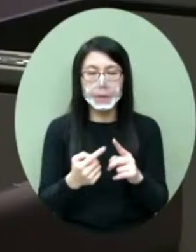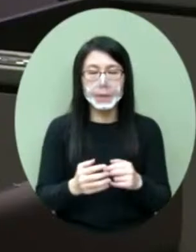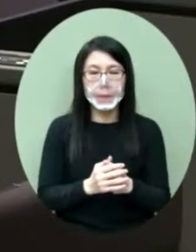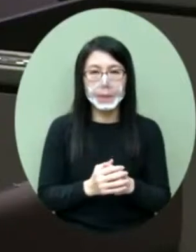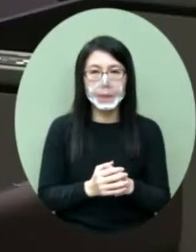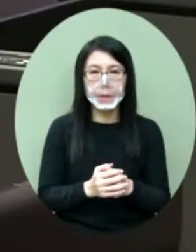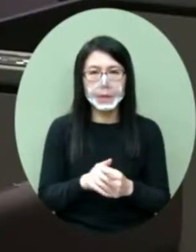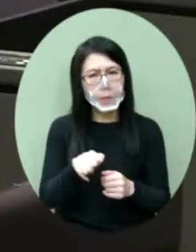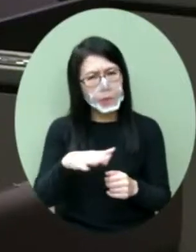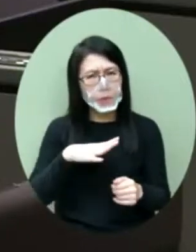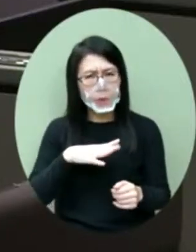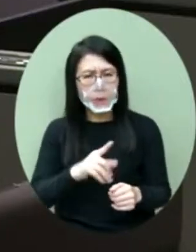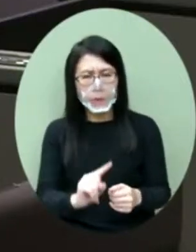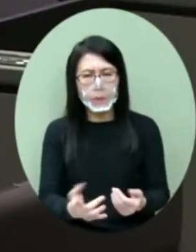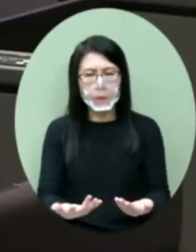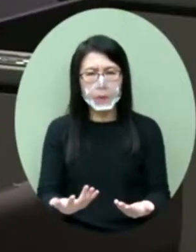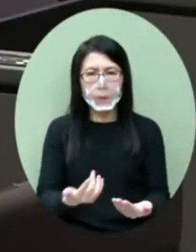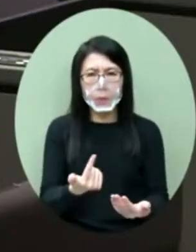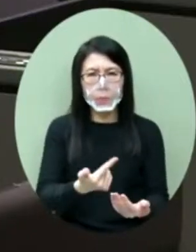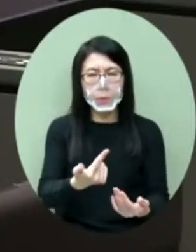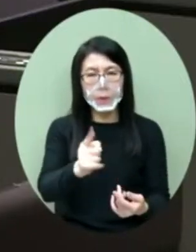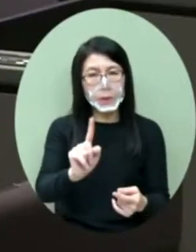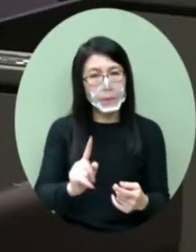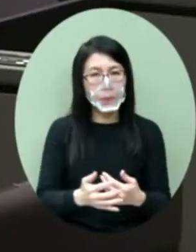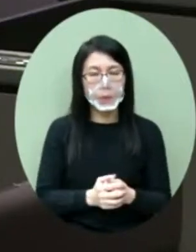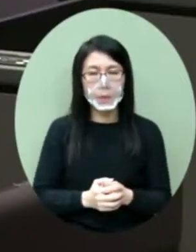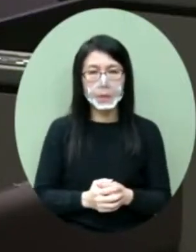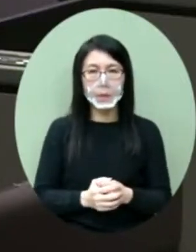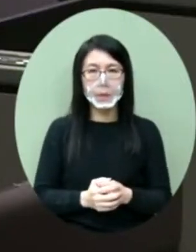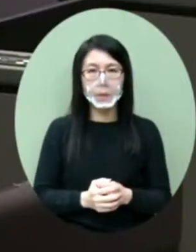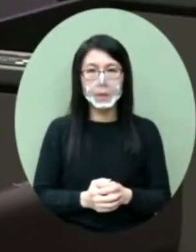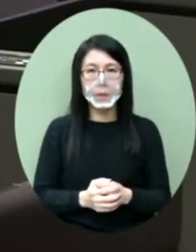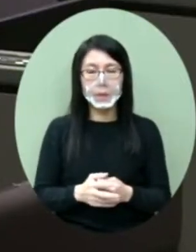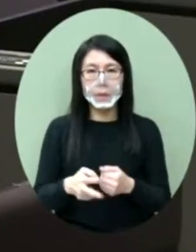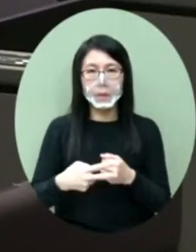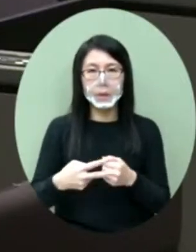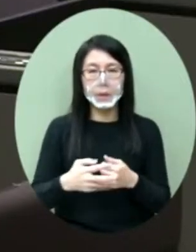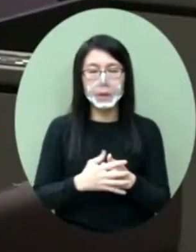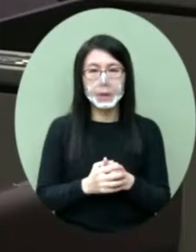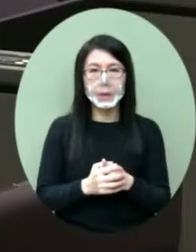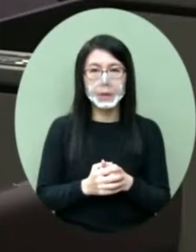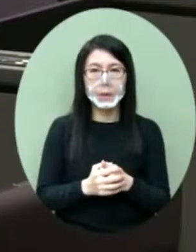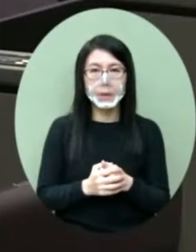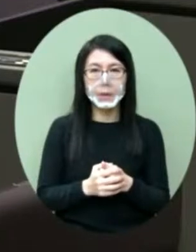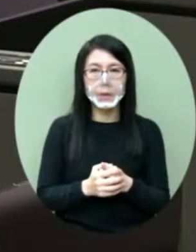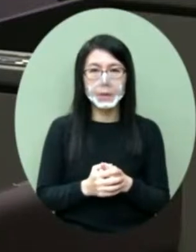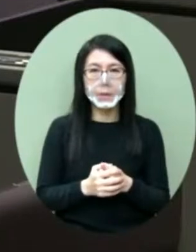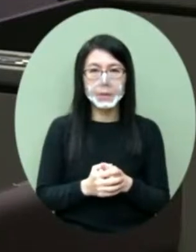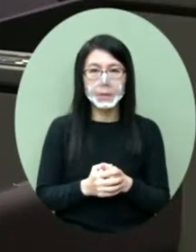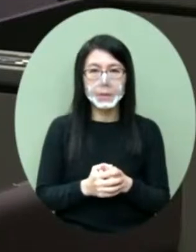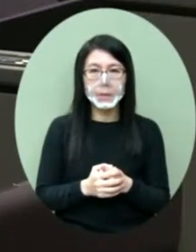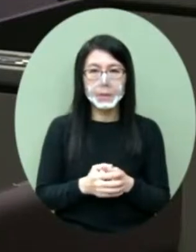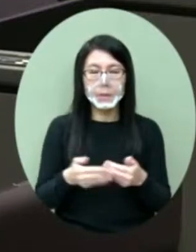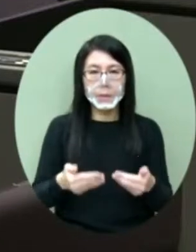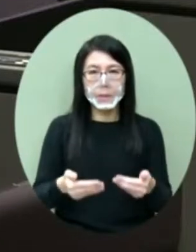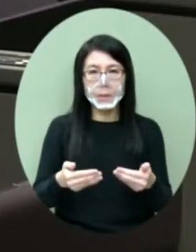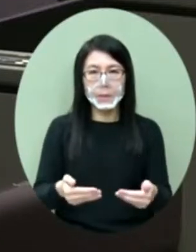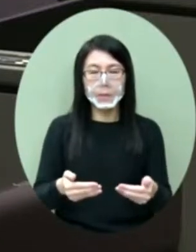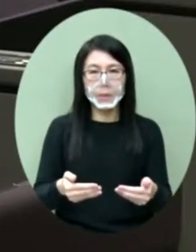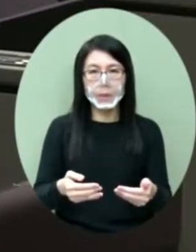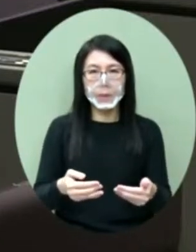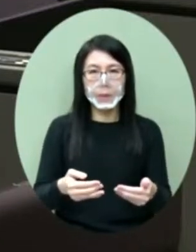hospital were 47. Can you tell us about more of their circumstances? And